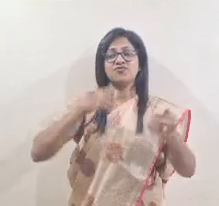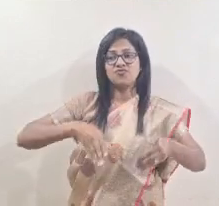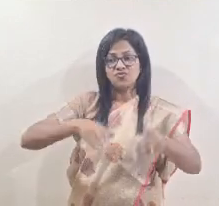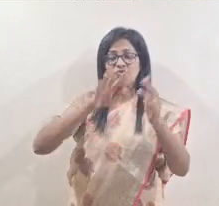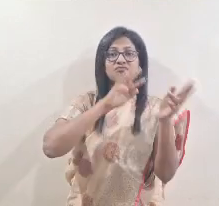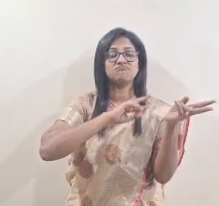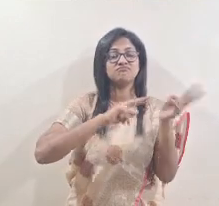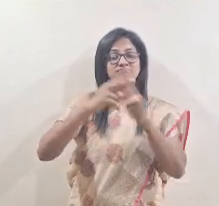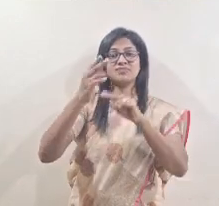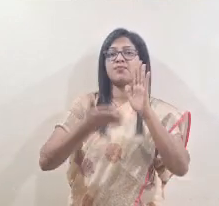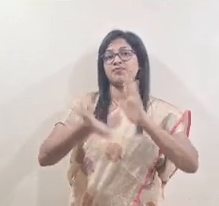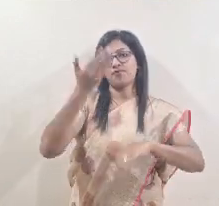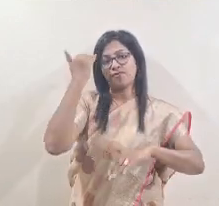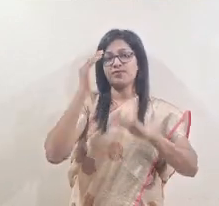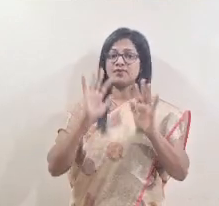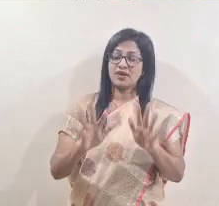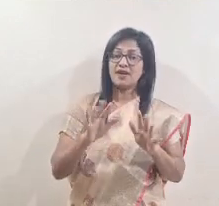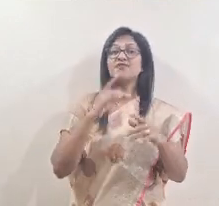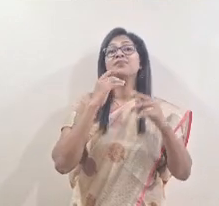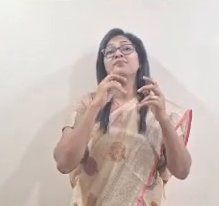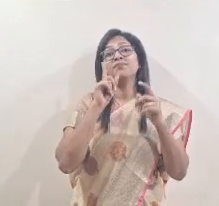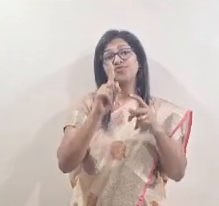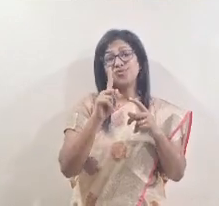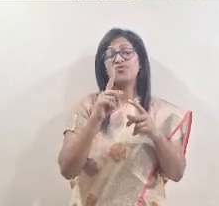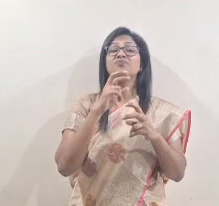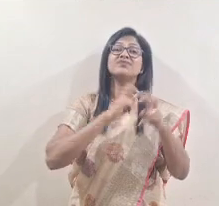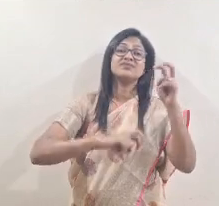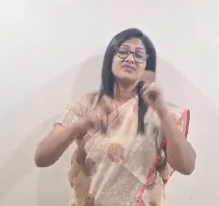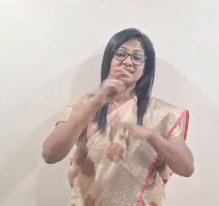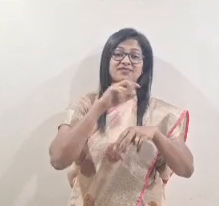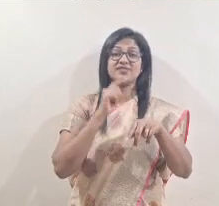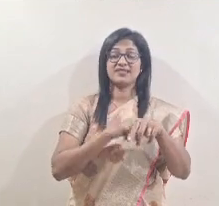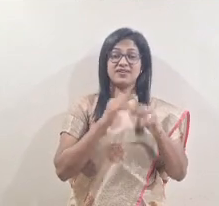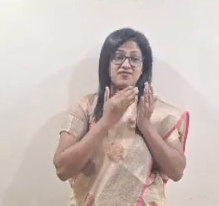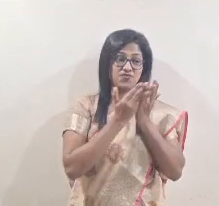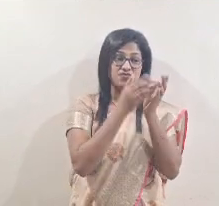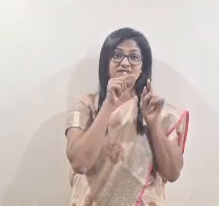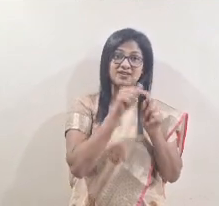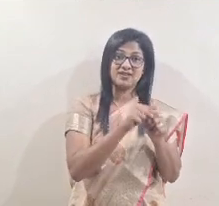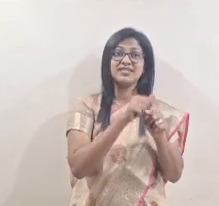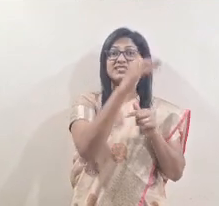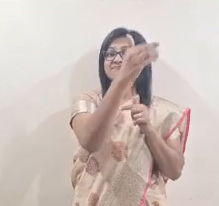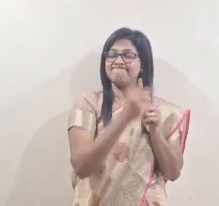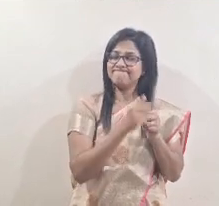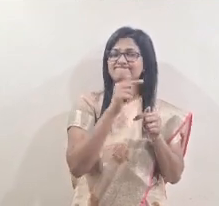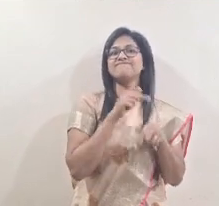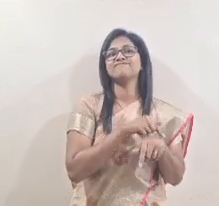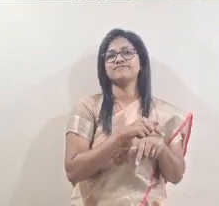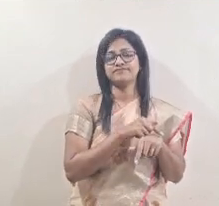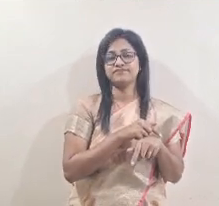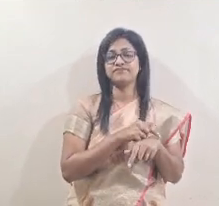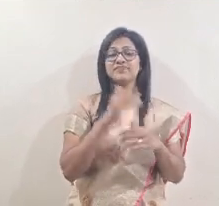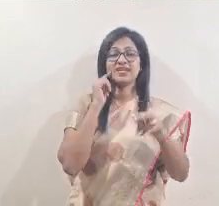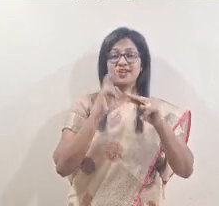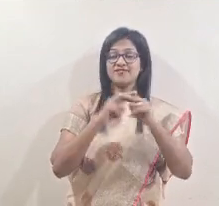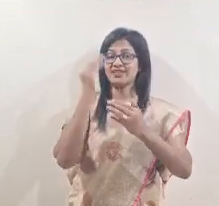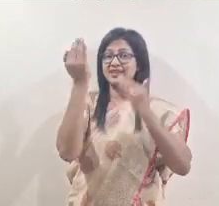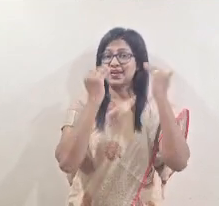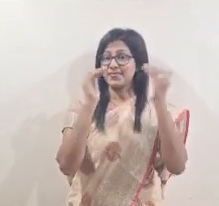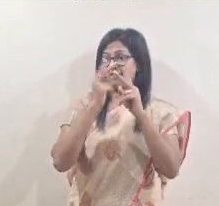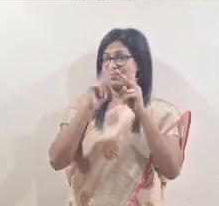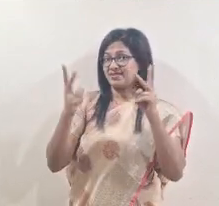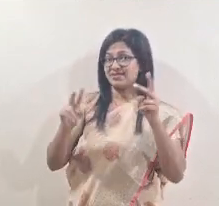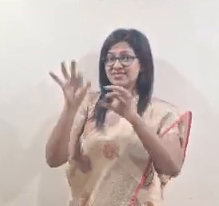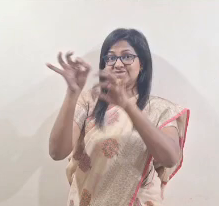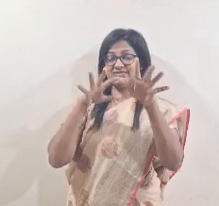road transport, even though the travel time by water transport was very less. So if we compare it with other